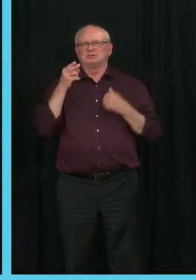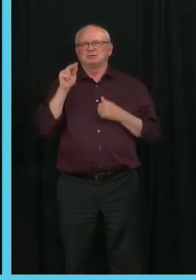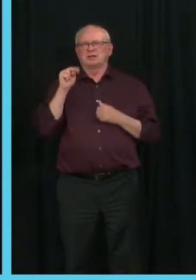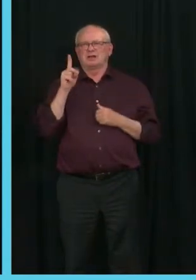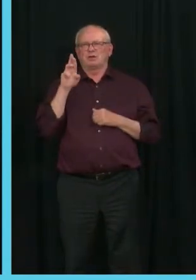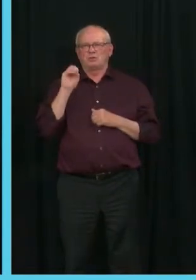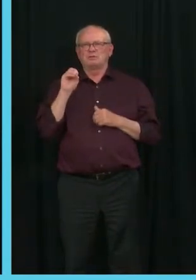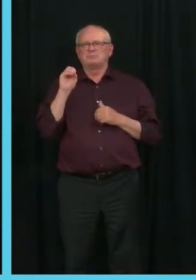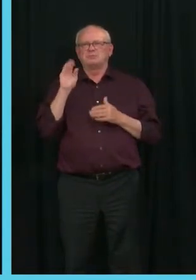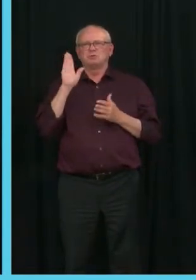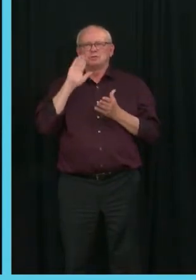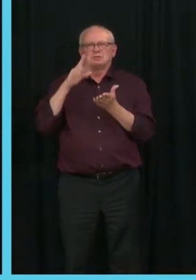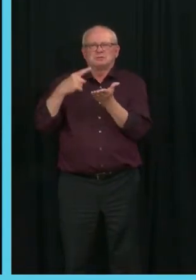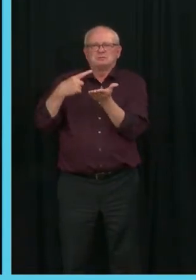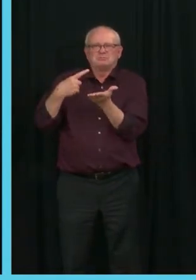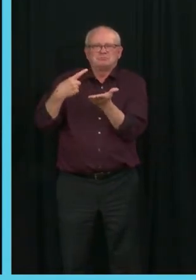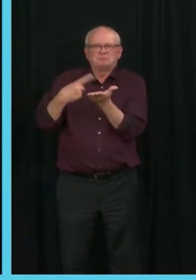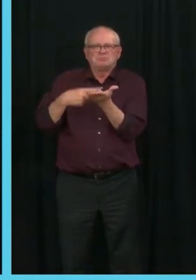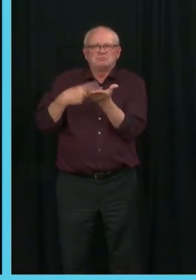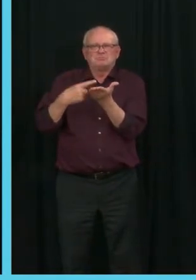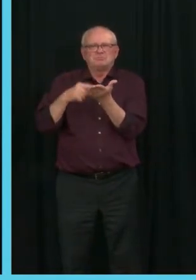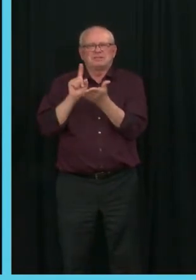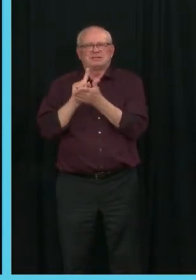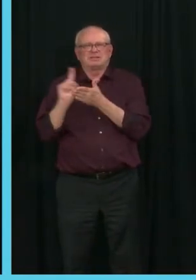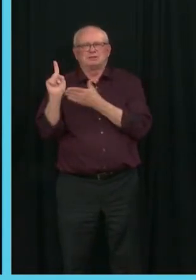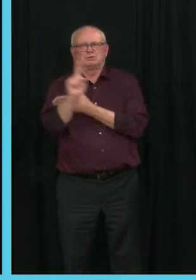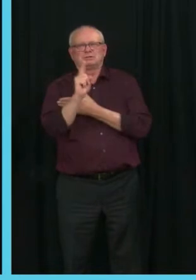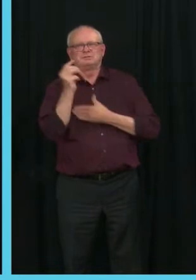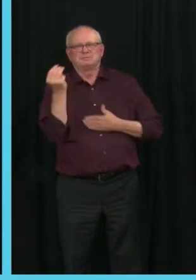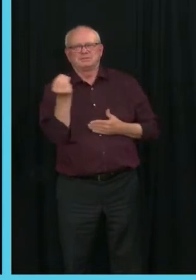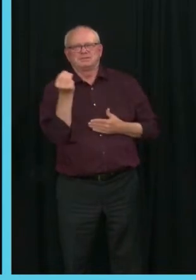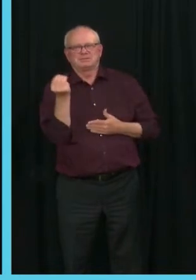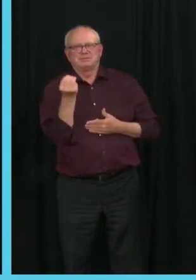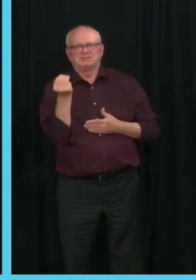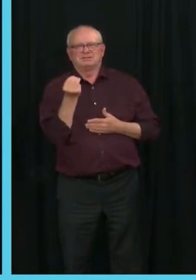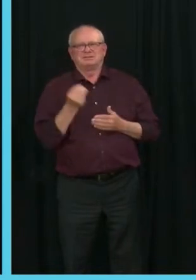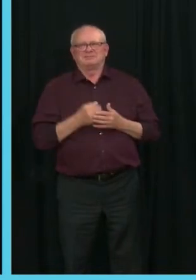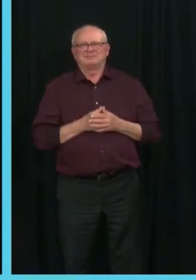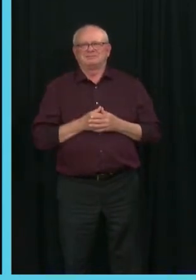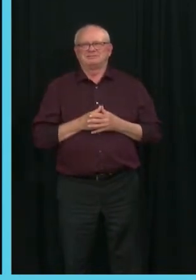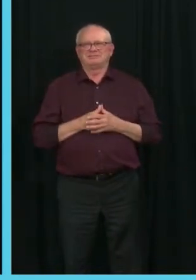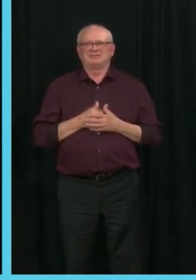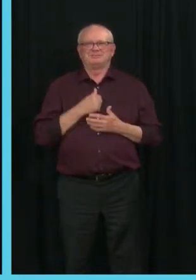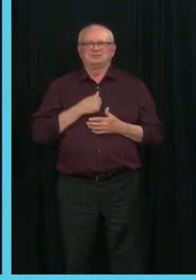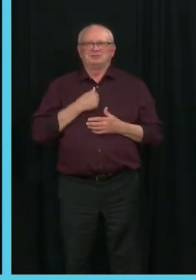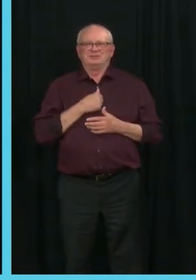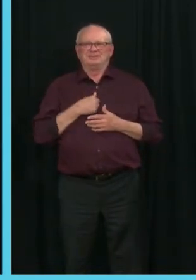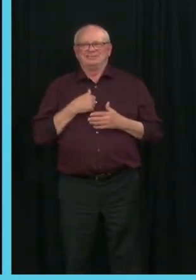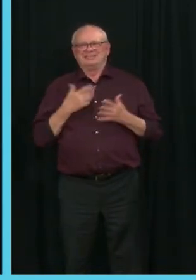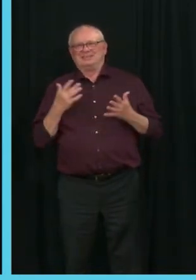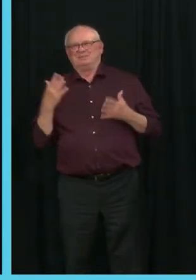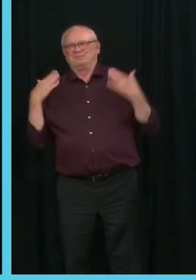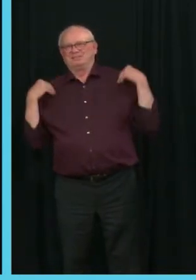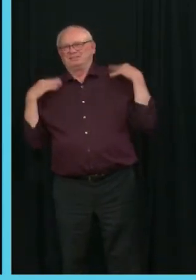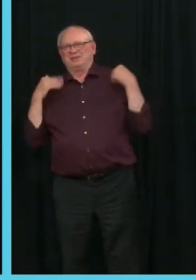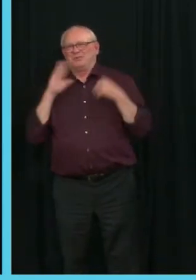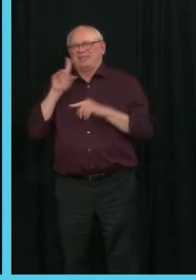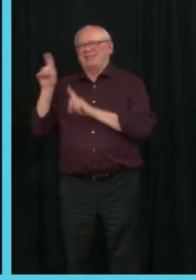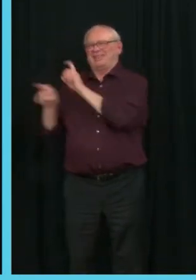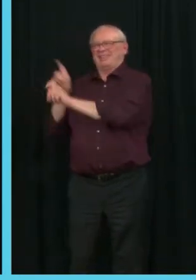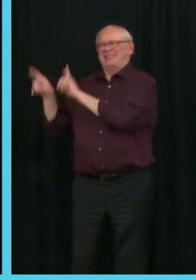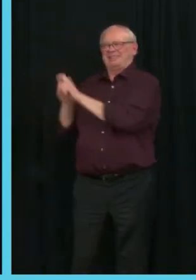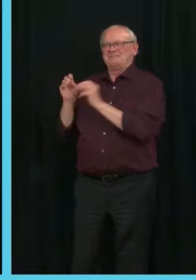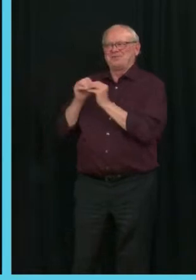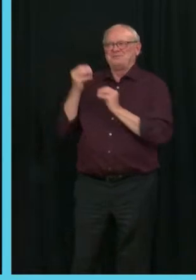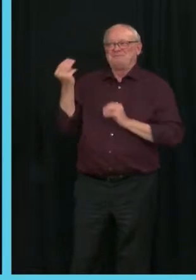on that next Monday. There you go, Tyler, I just locked you in. And so we just want to make sure